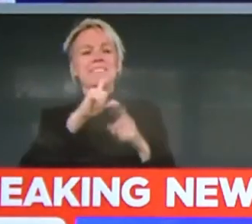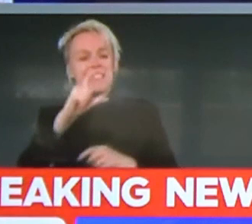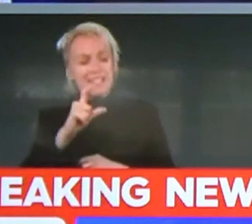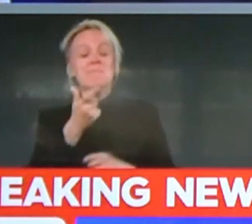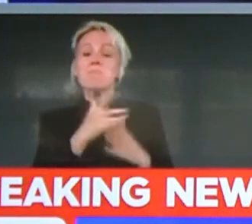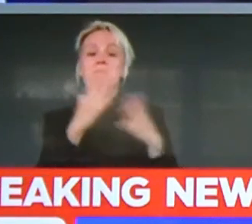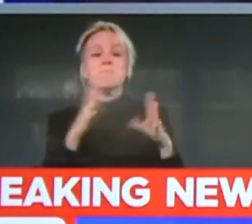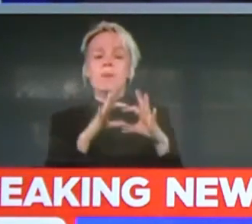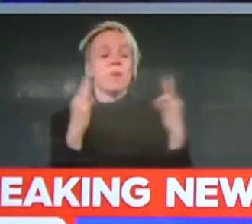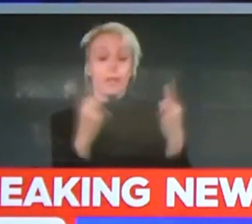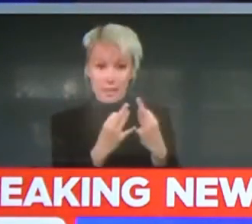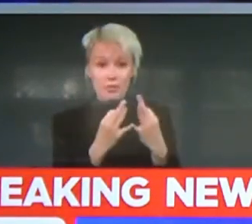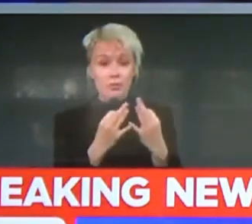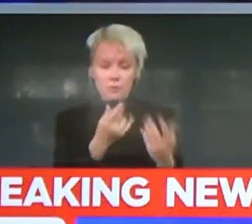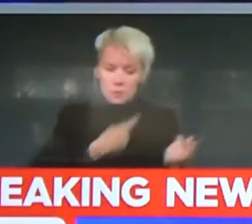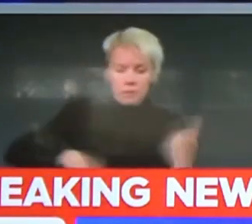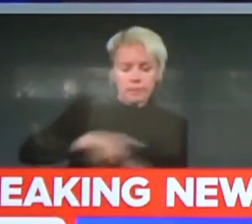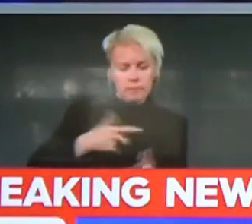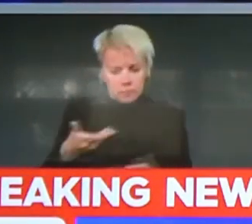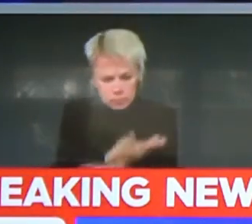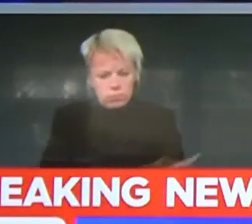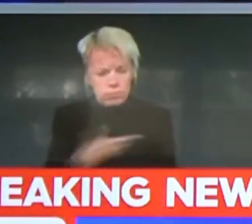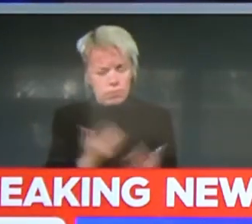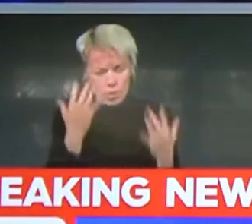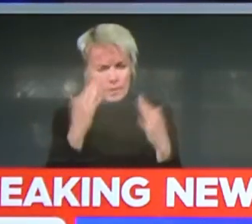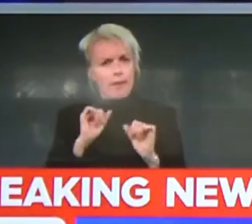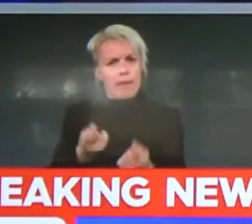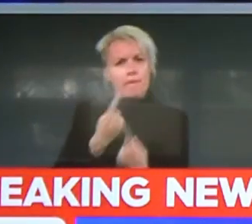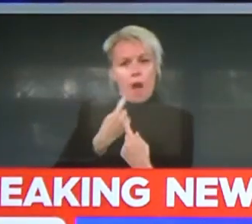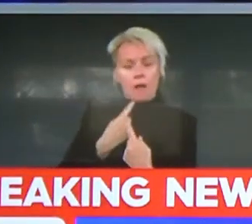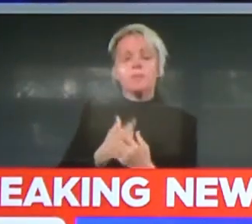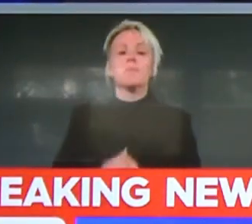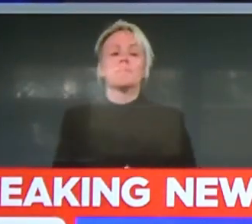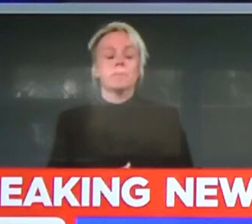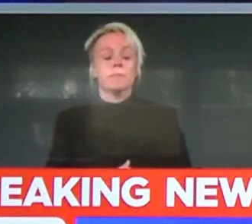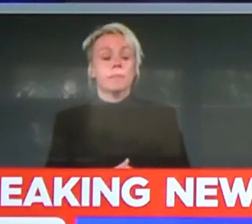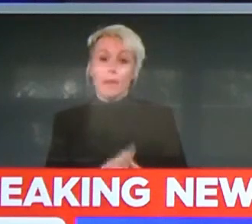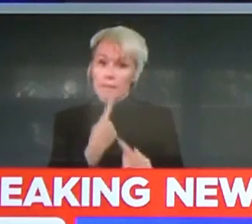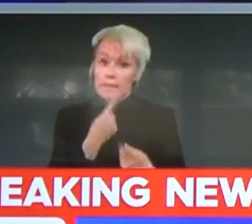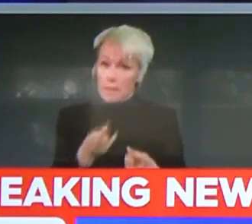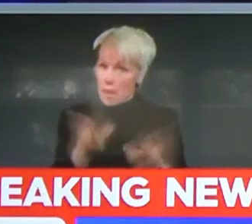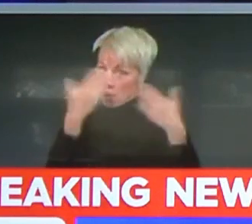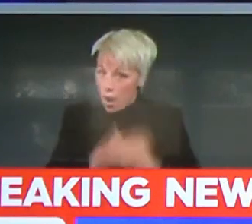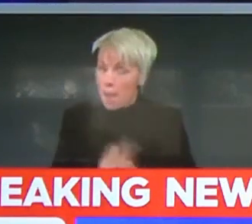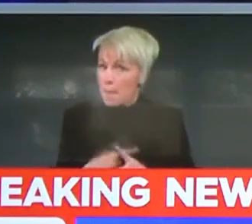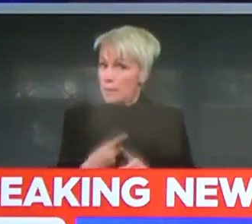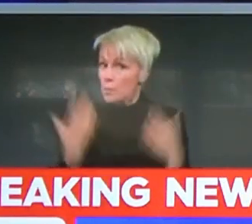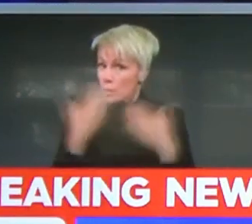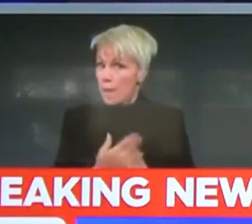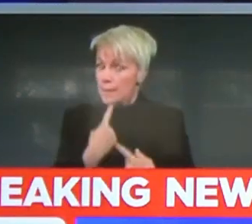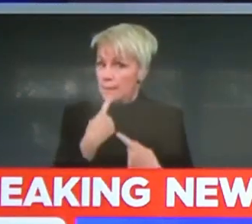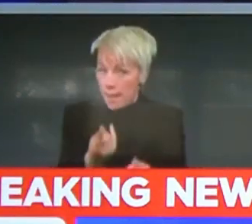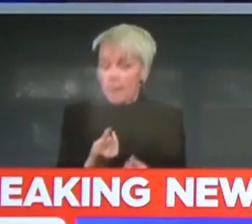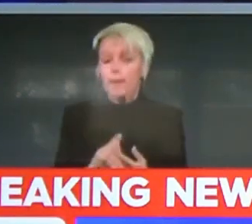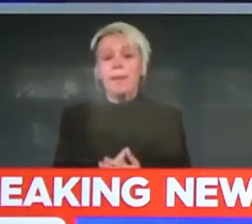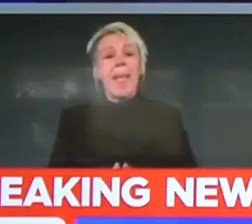position was very seriously considered. But, as I said then, and I've said tonight, any measures